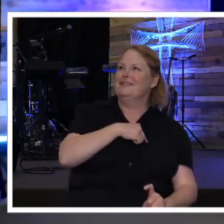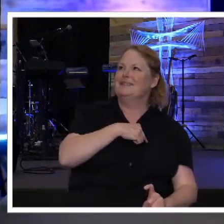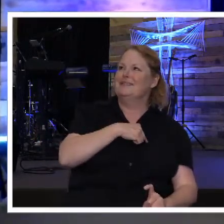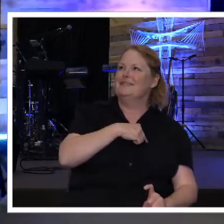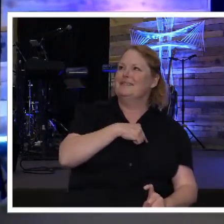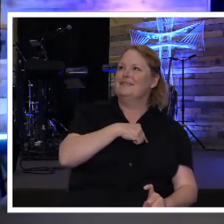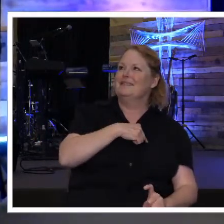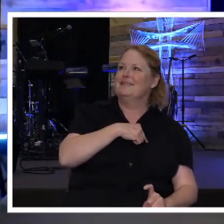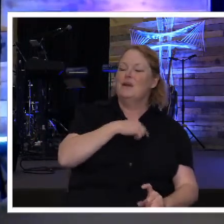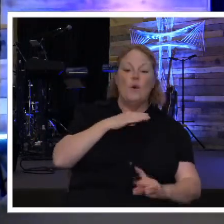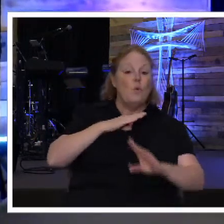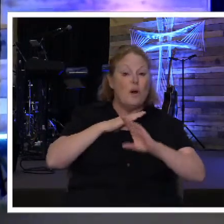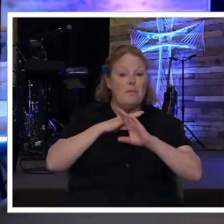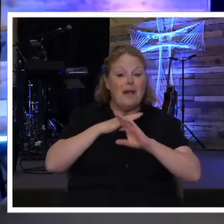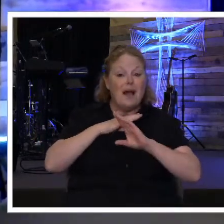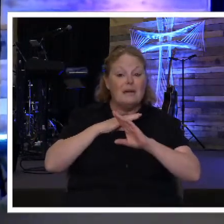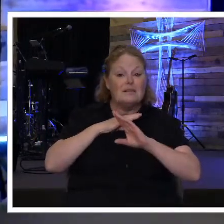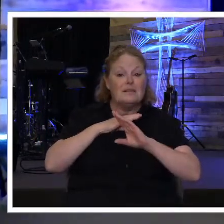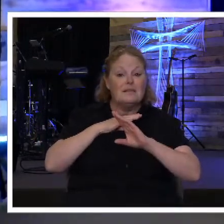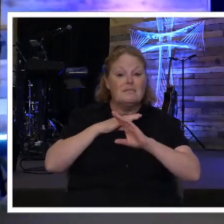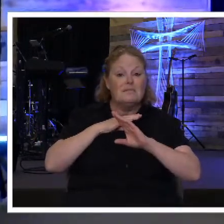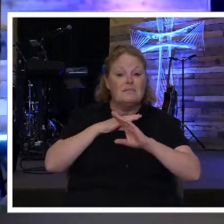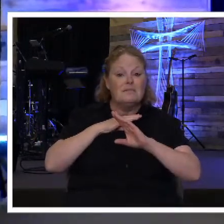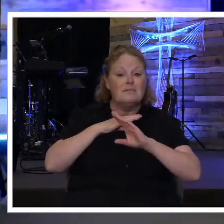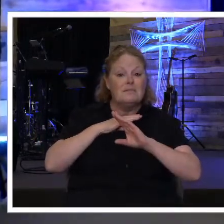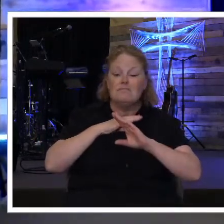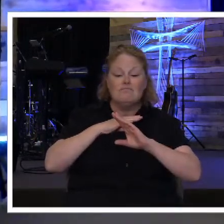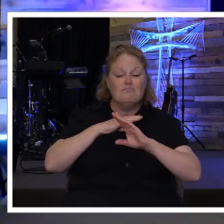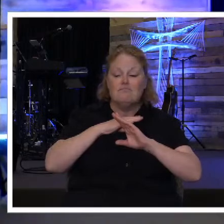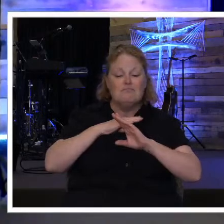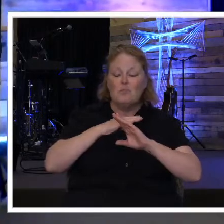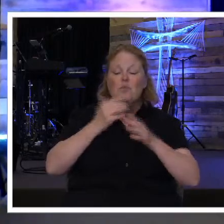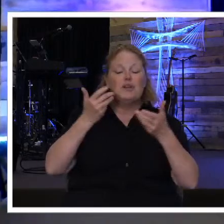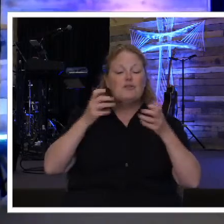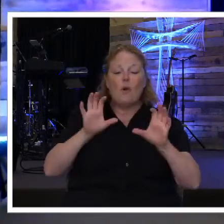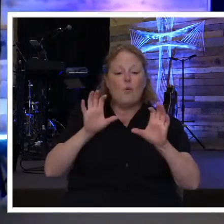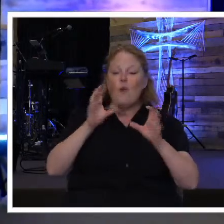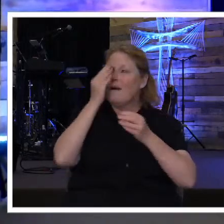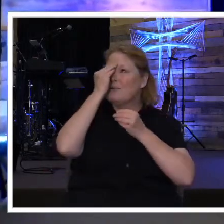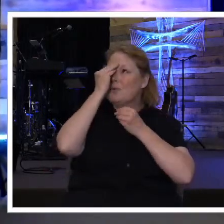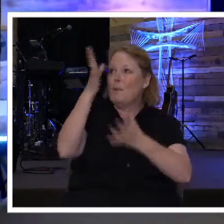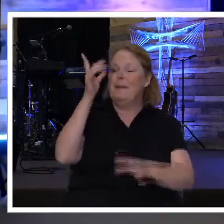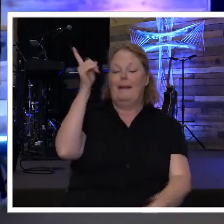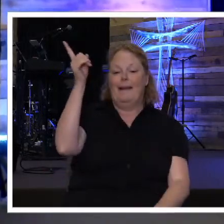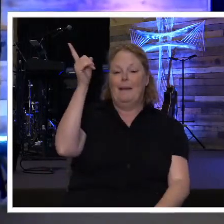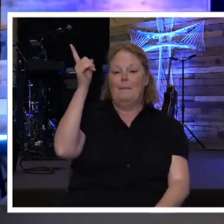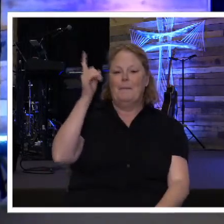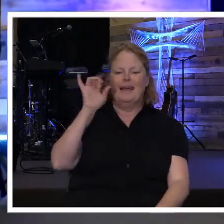pain that we are unwilling to bear to be obedient." Think about that.